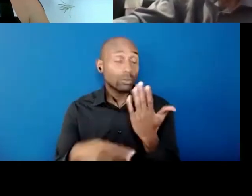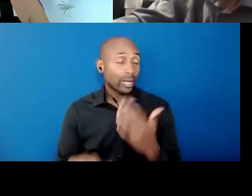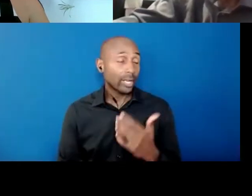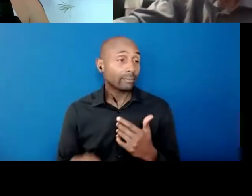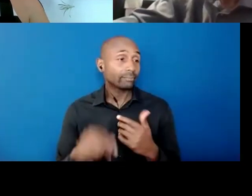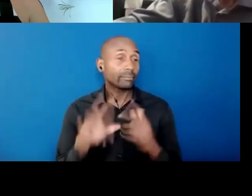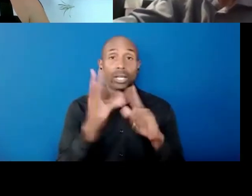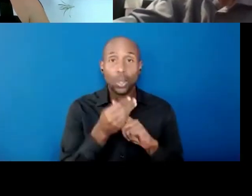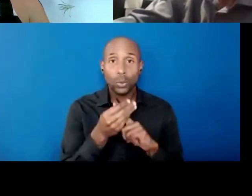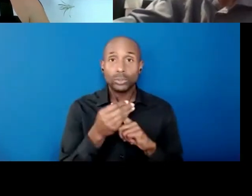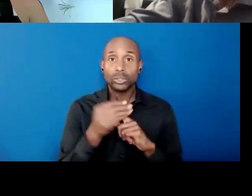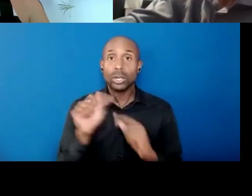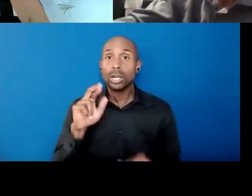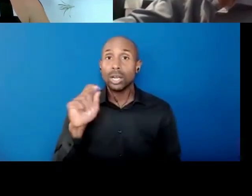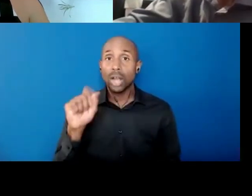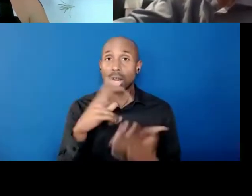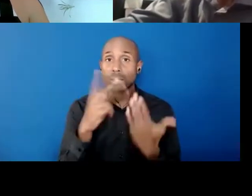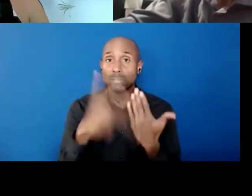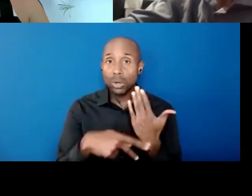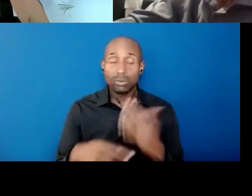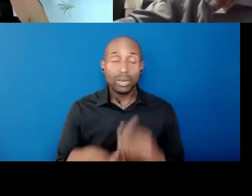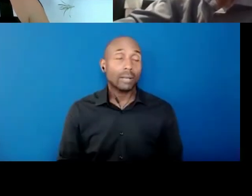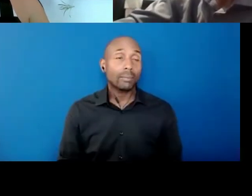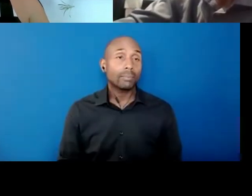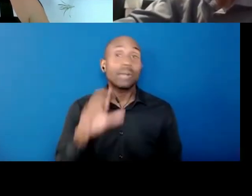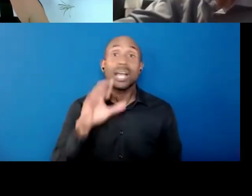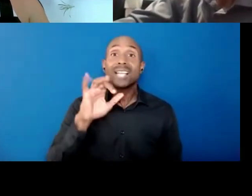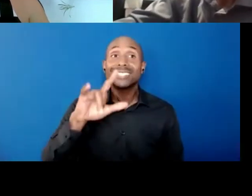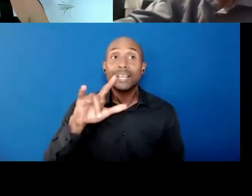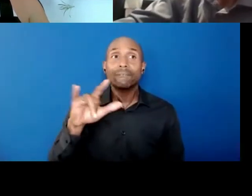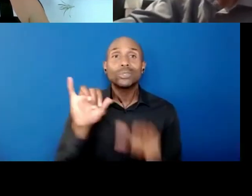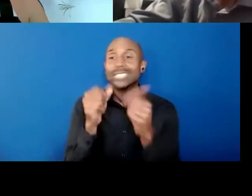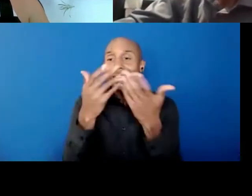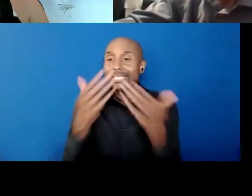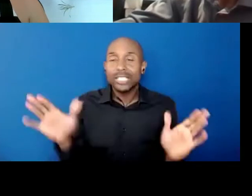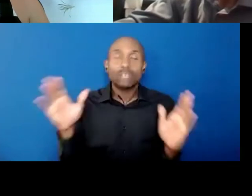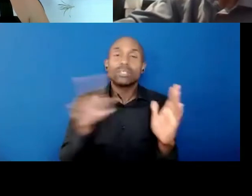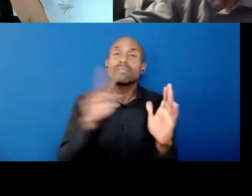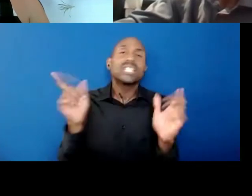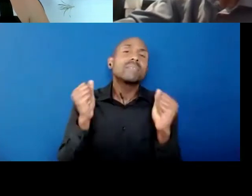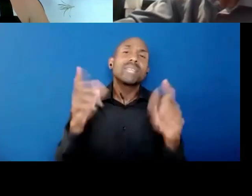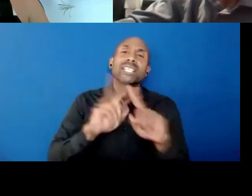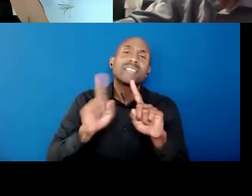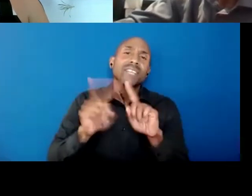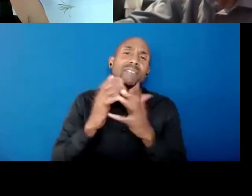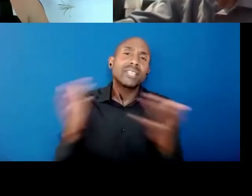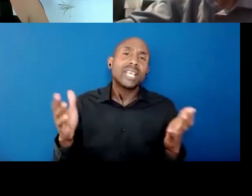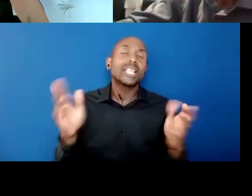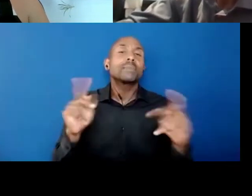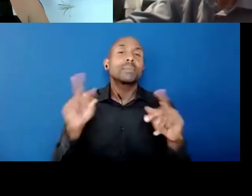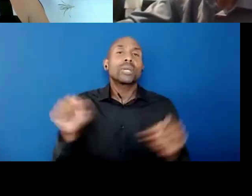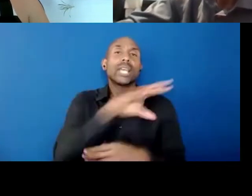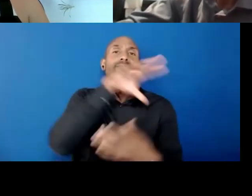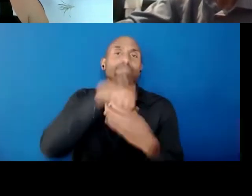in civil society. There's so many kinds of things that someone could do at almost any